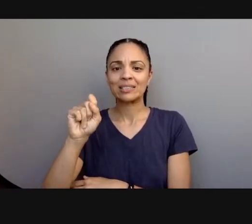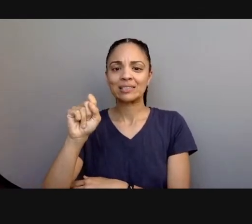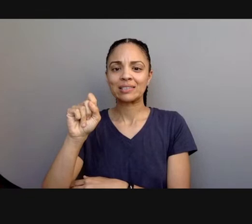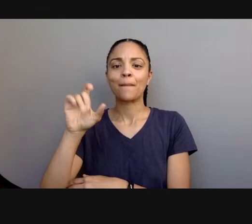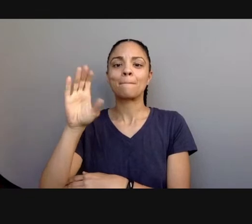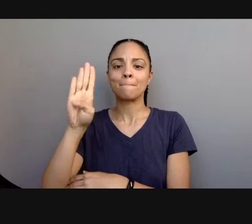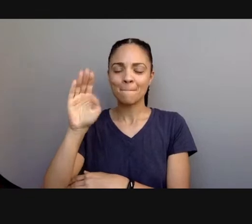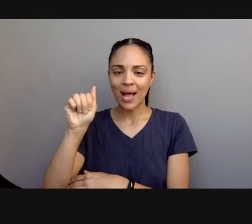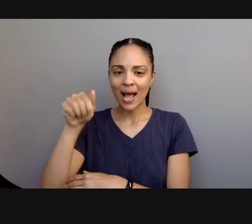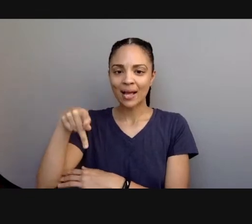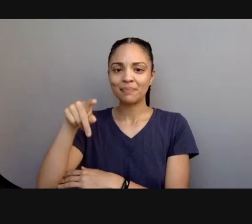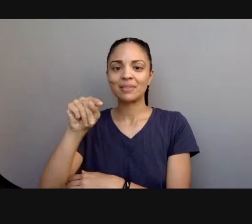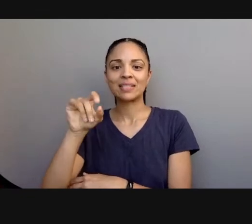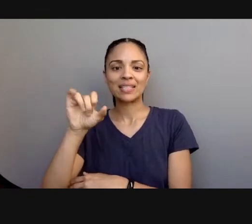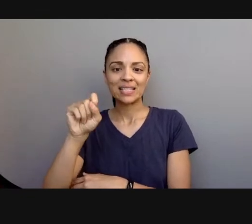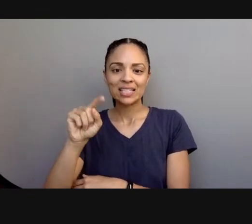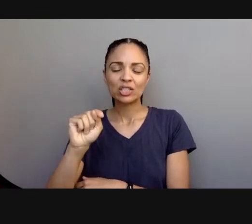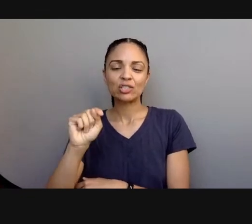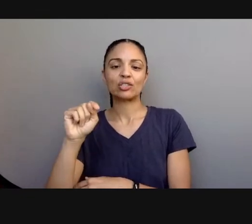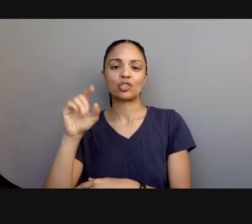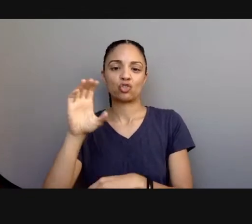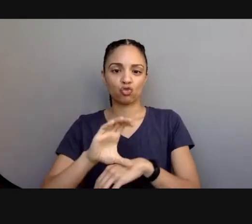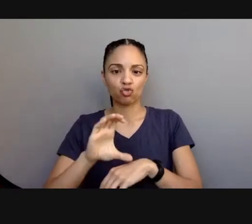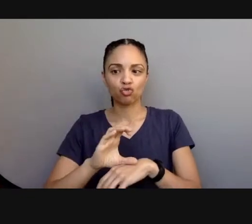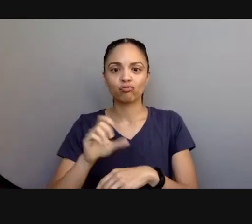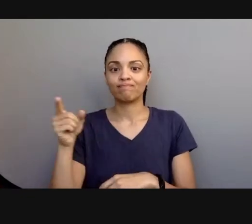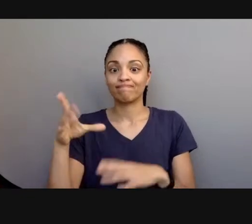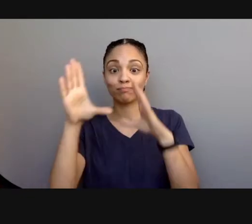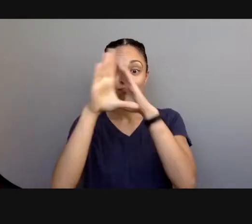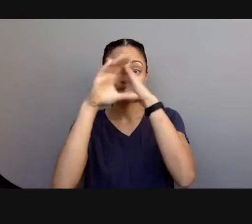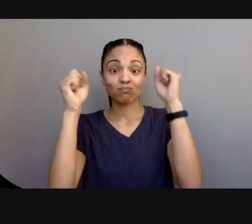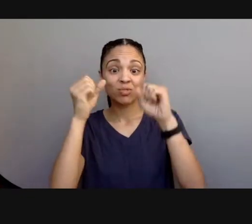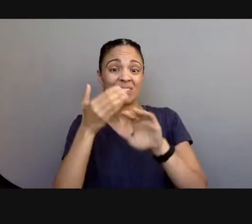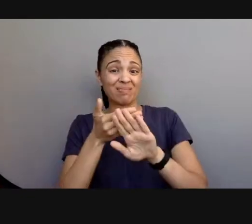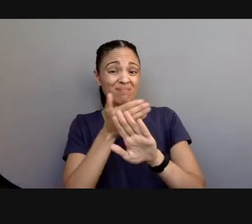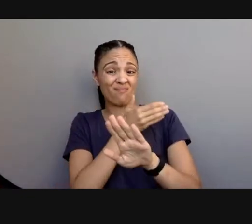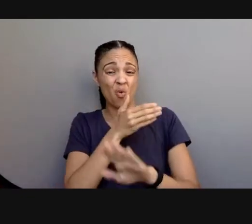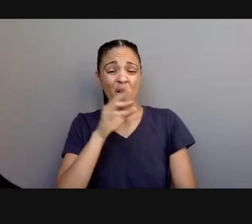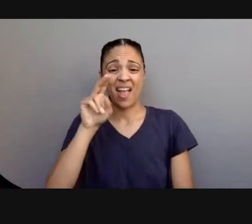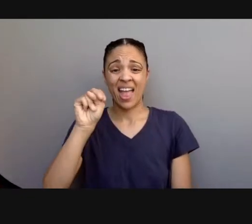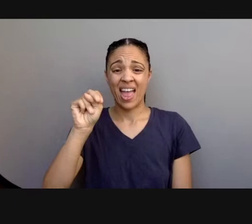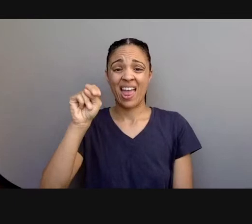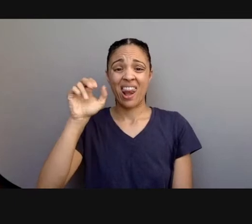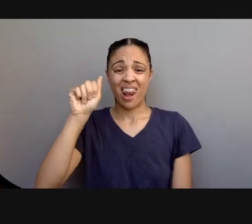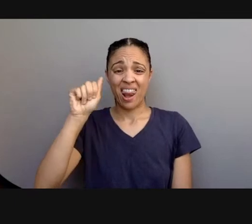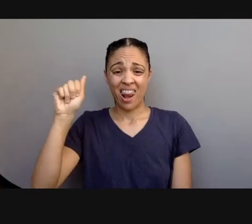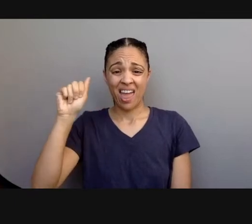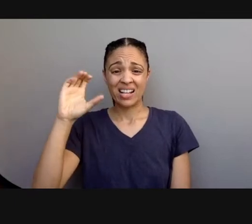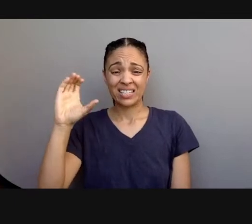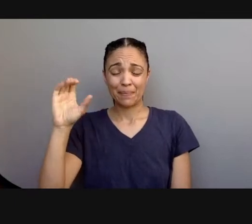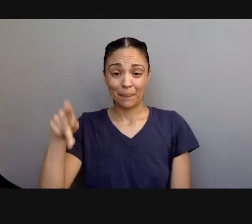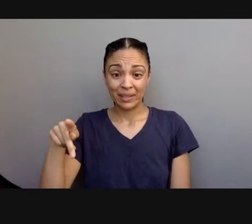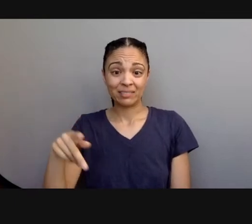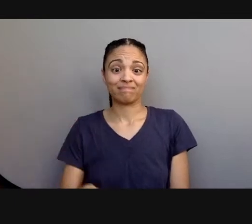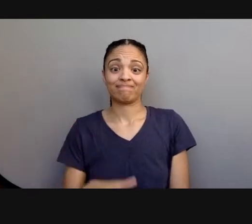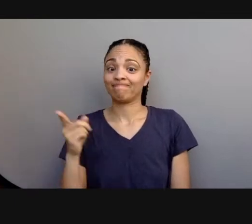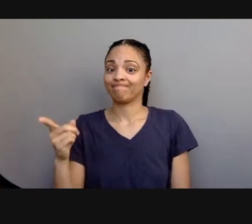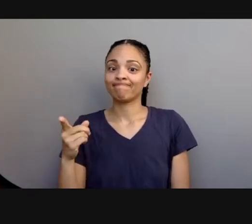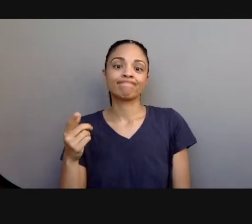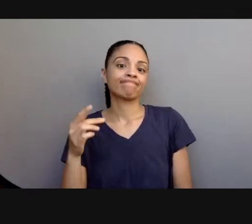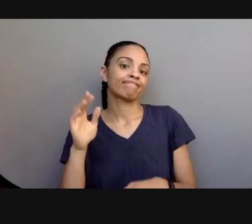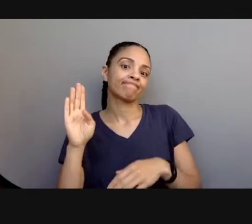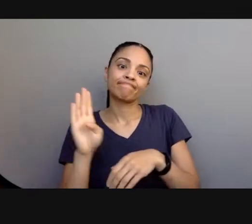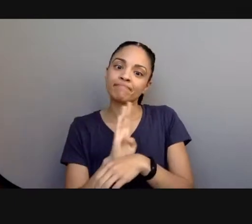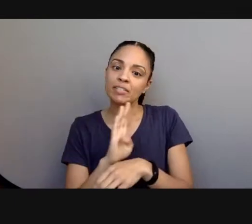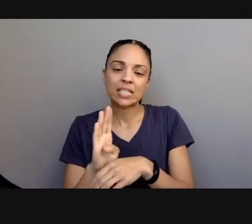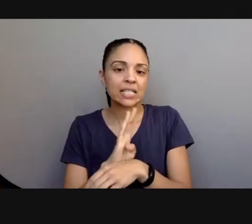civil rights activist. He was the president of the NAACP down there for about 15 years. Of course, it's still heavy in the community, pushing for